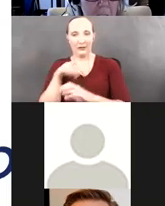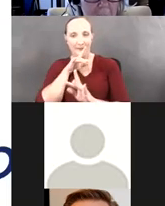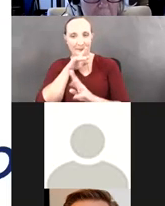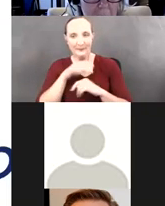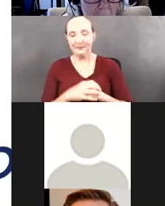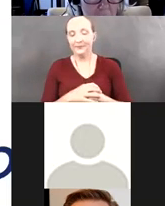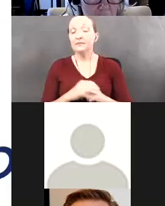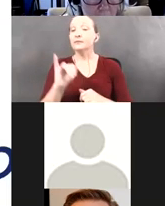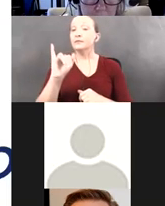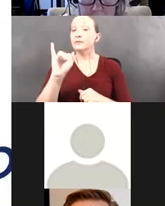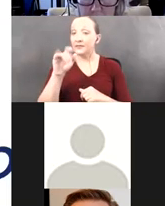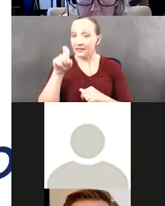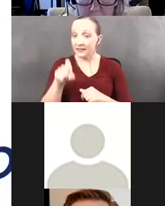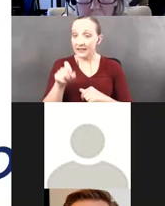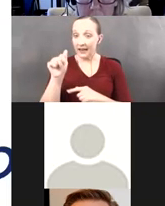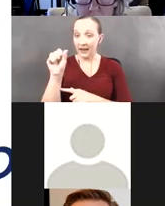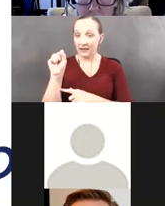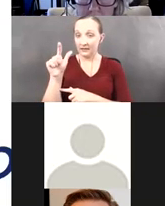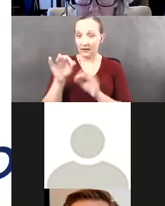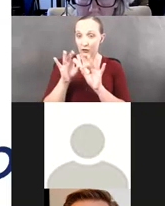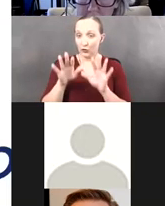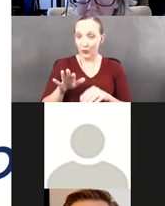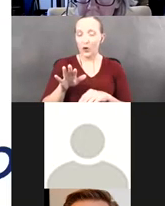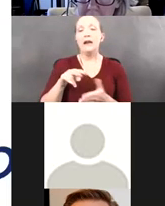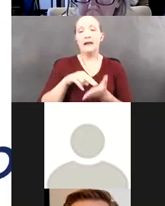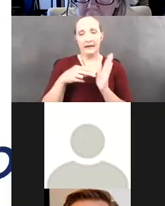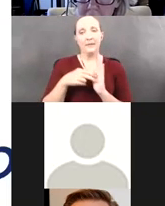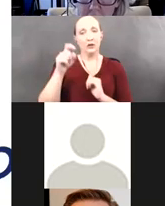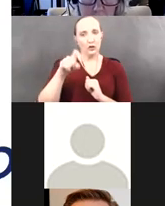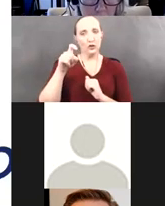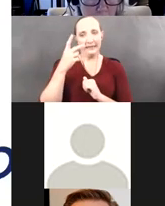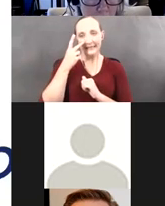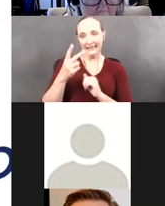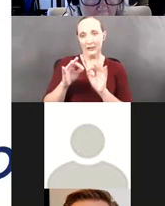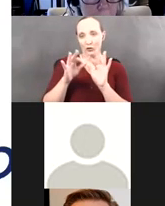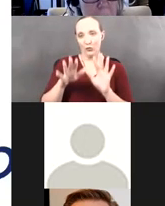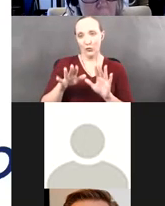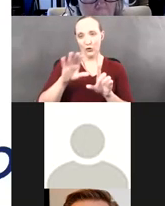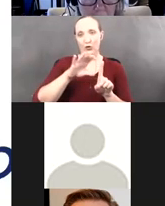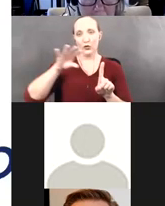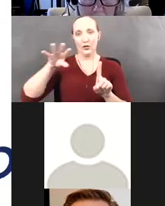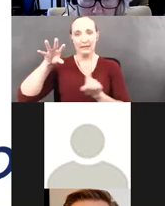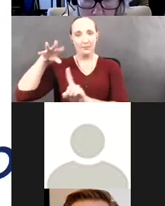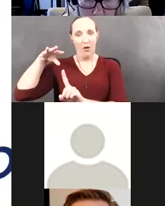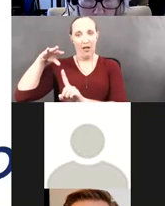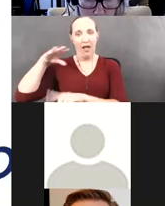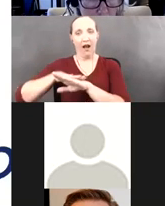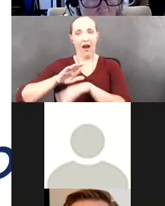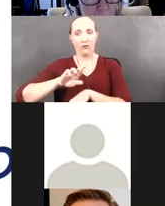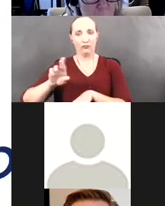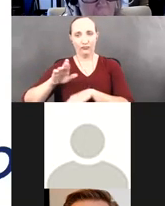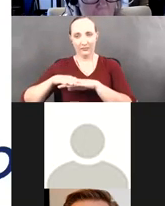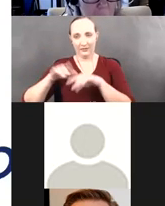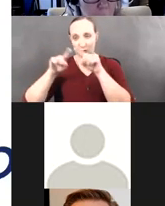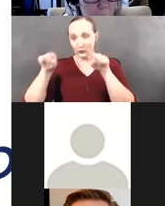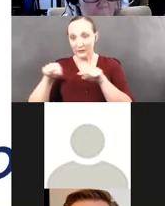need español. ASL interpretation, Si you necesita should see our interpretación en lenguaje ASL por signos, interpreter ustedes deberían spotlighted ver on your el screen. intérprete She